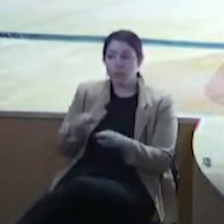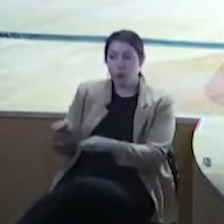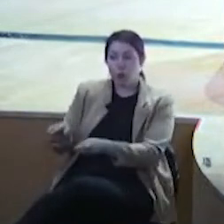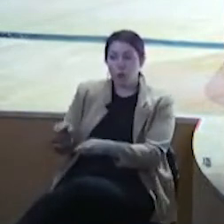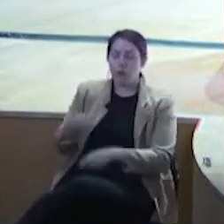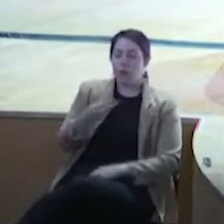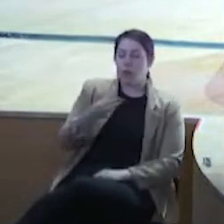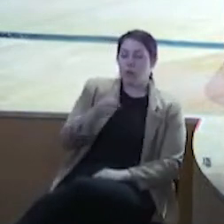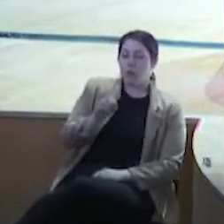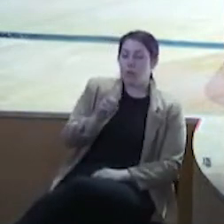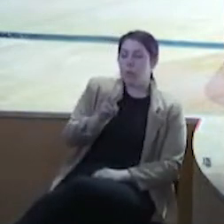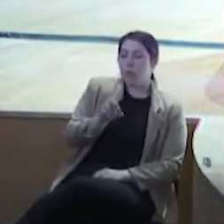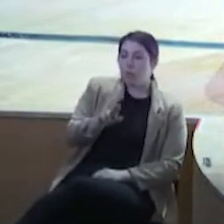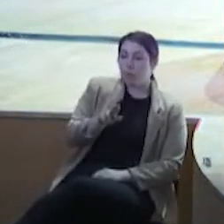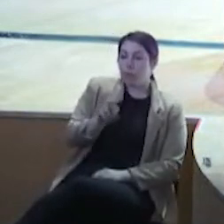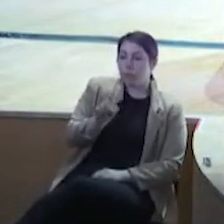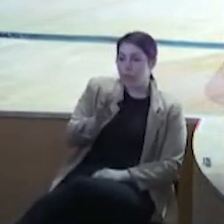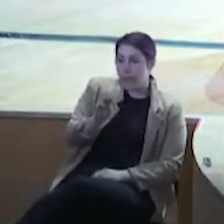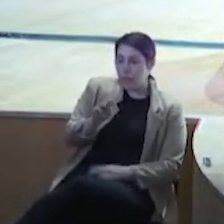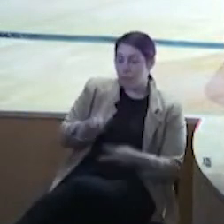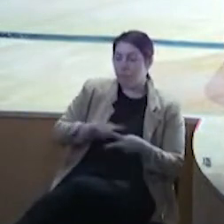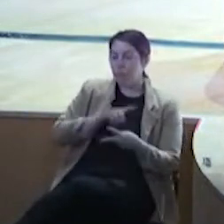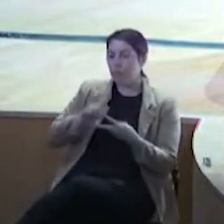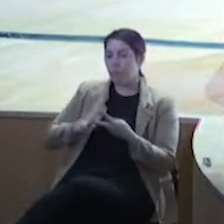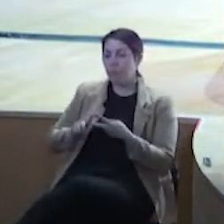Hoover Dam, and then we have the